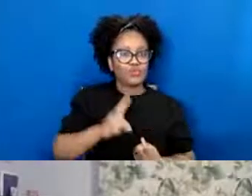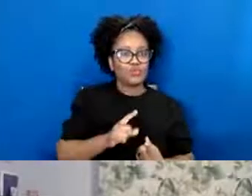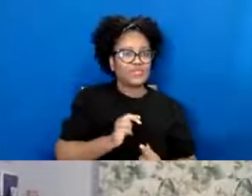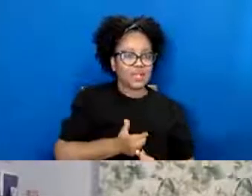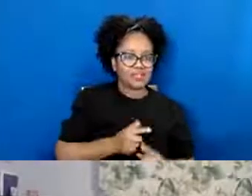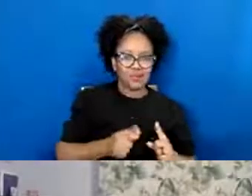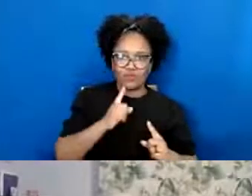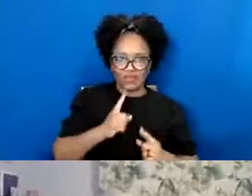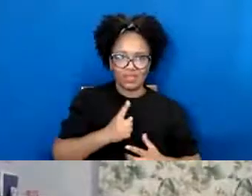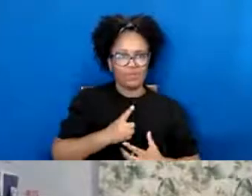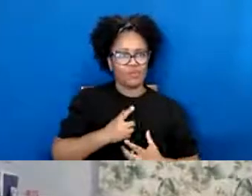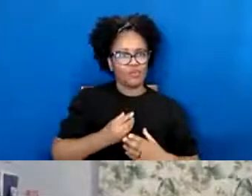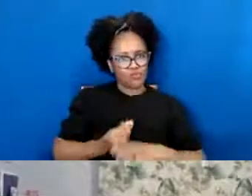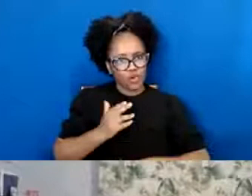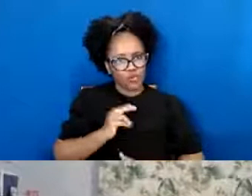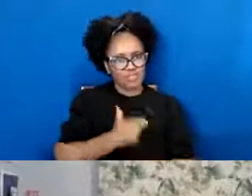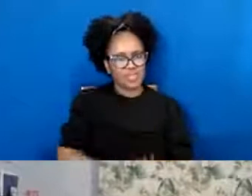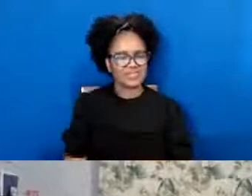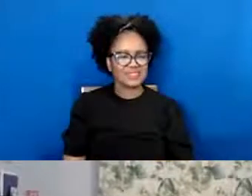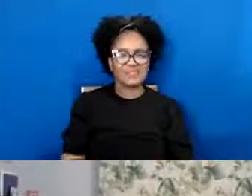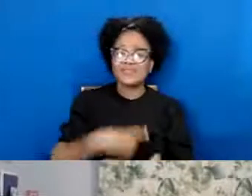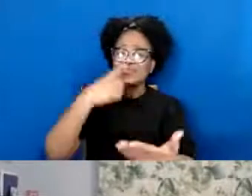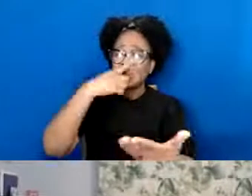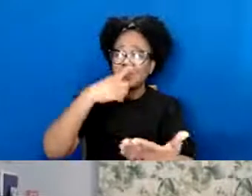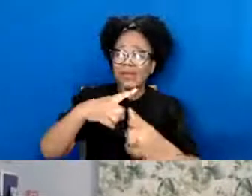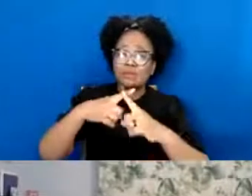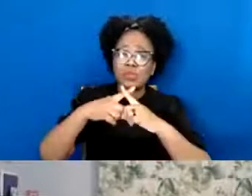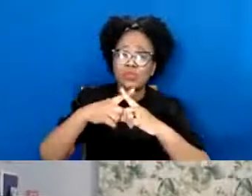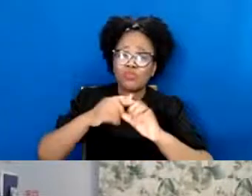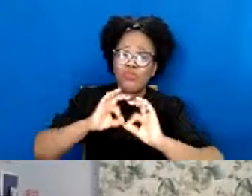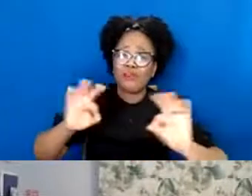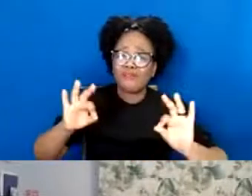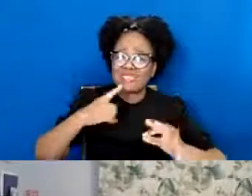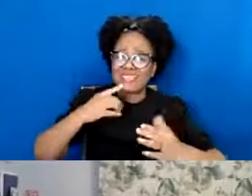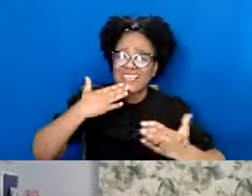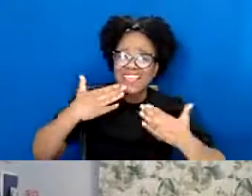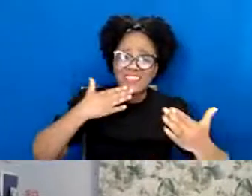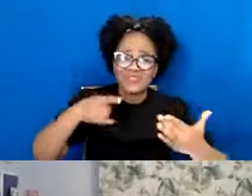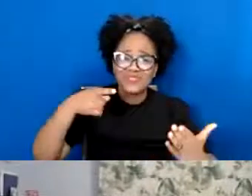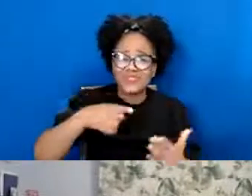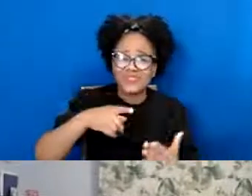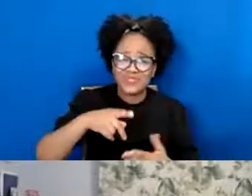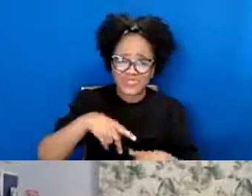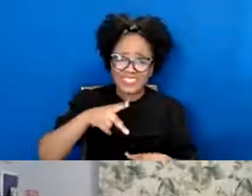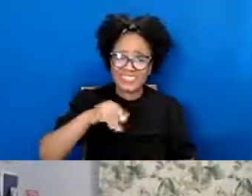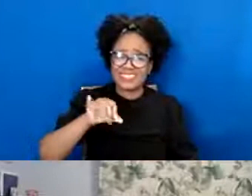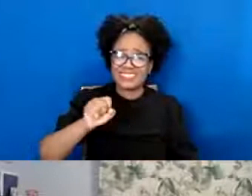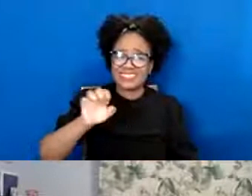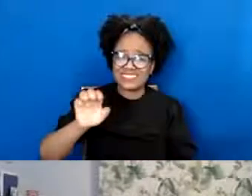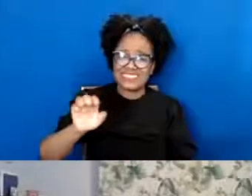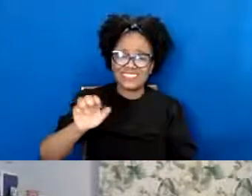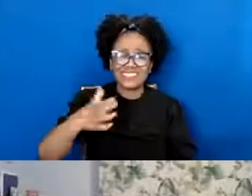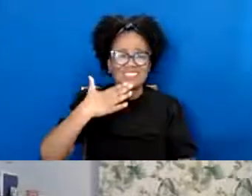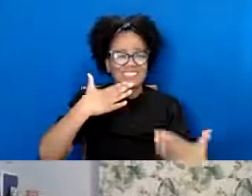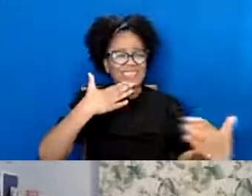you. Yeah. You guys can unmute and just say thank you to this incredible person who's been with us. Can you get unmuted? Thank you so much. Thank you. Thank you so much. Thank you.